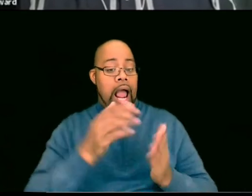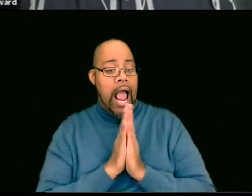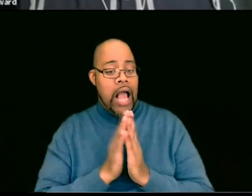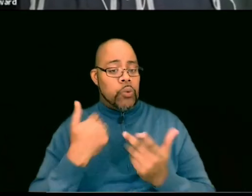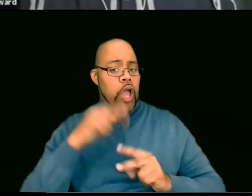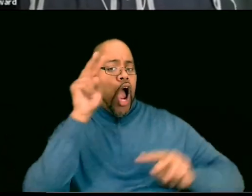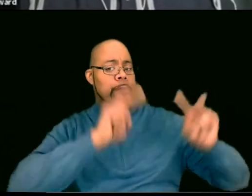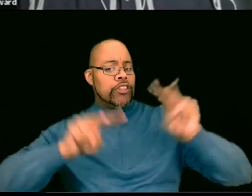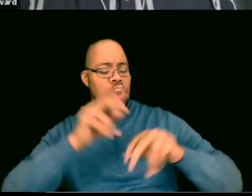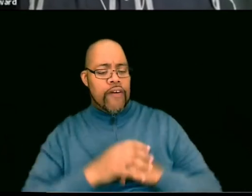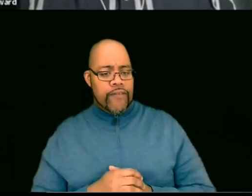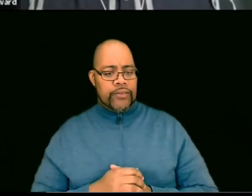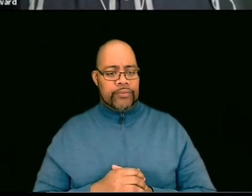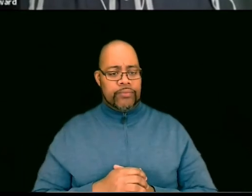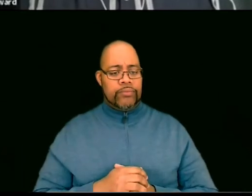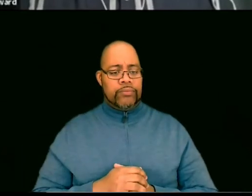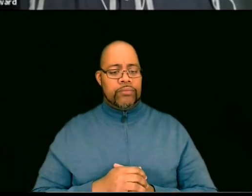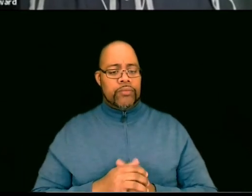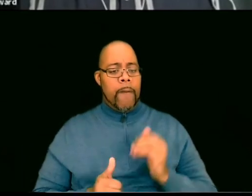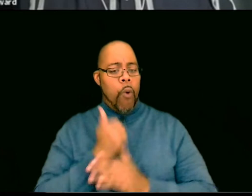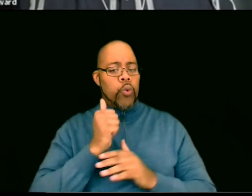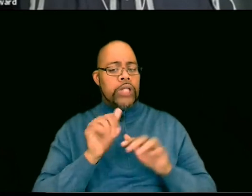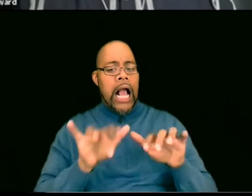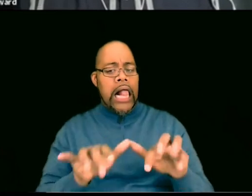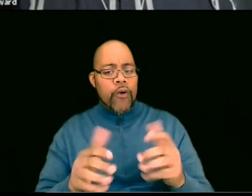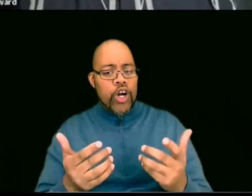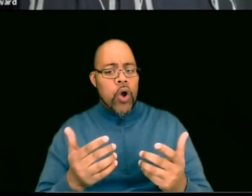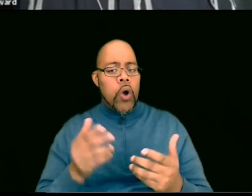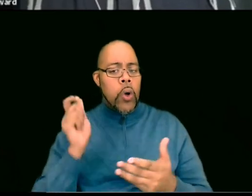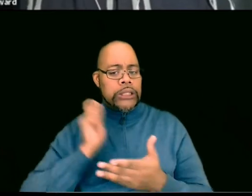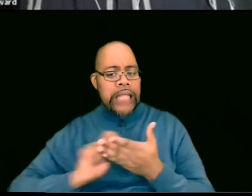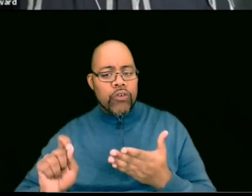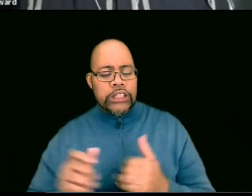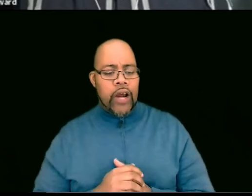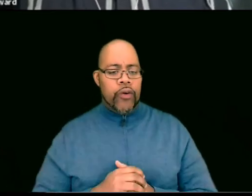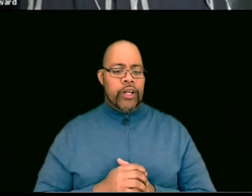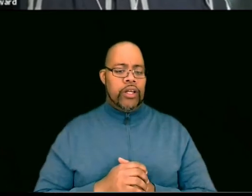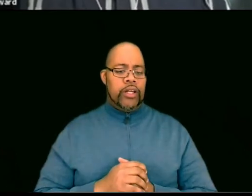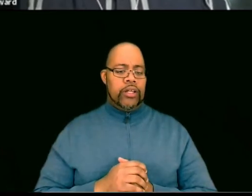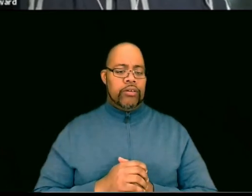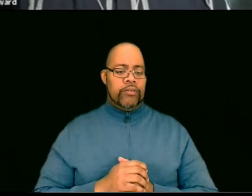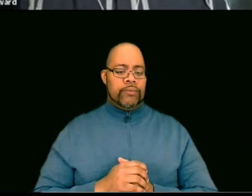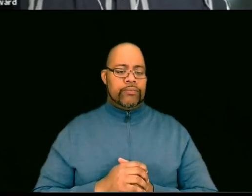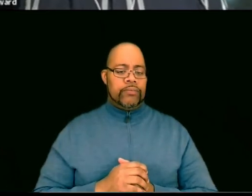ask, or we would observe, most clerical, secretarial